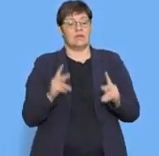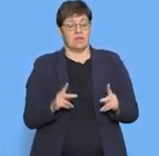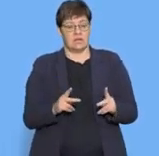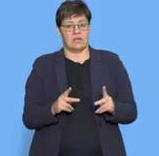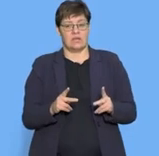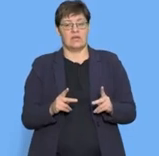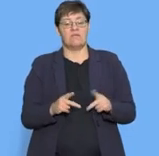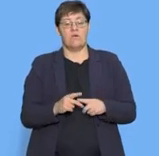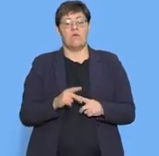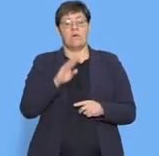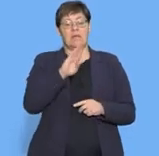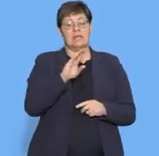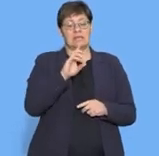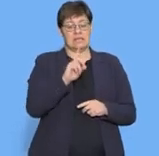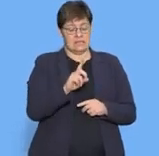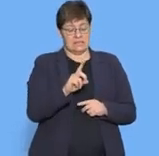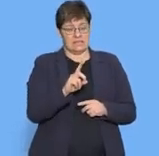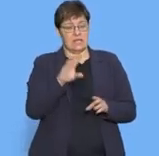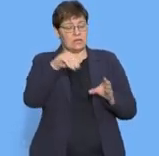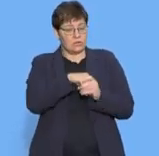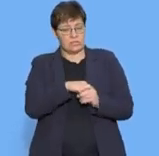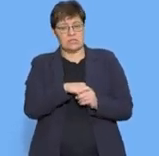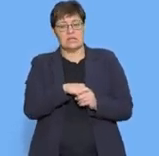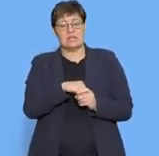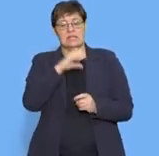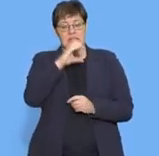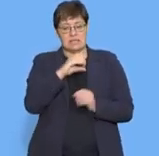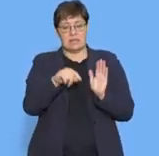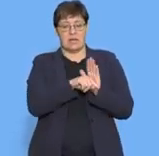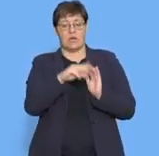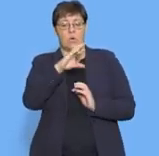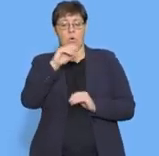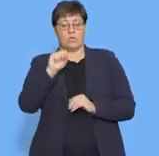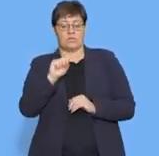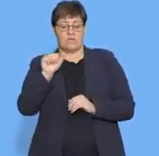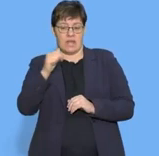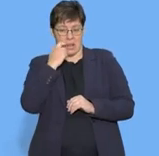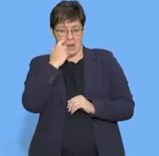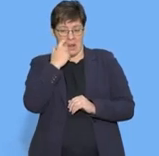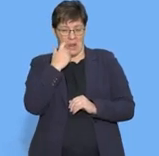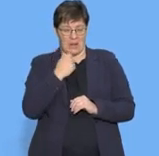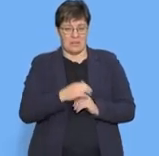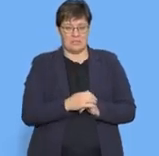Okay, so now we have an expression for BD that includes C and cos of A.